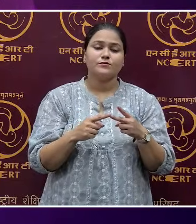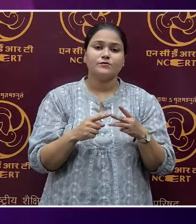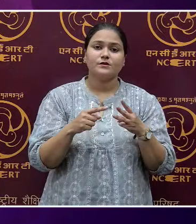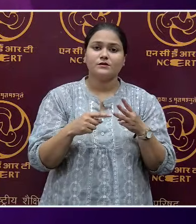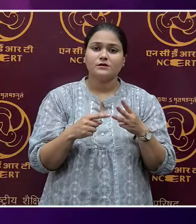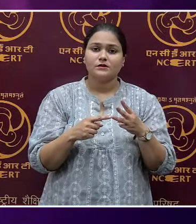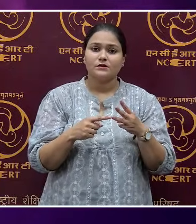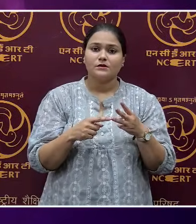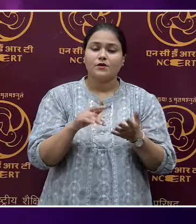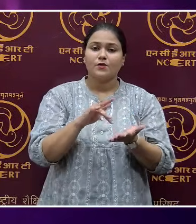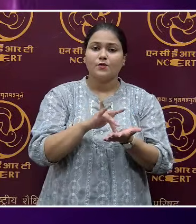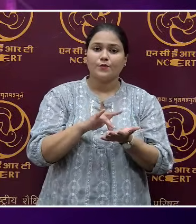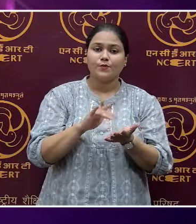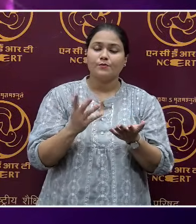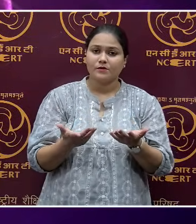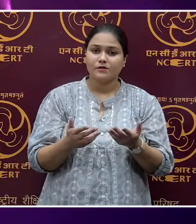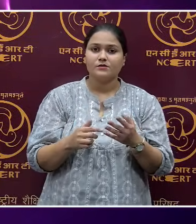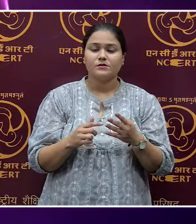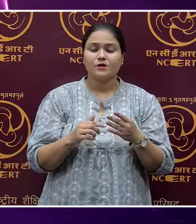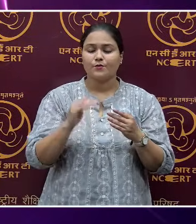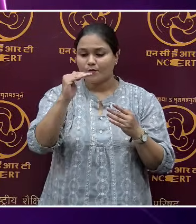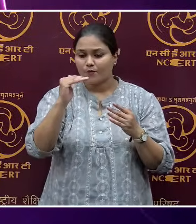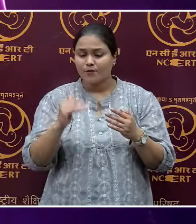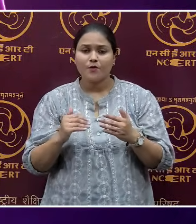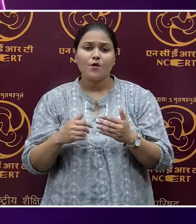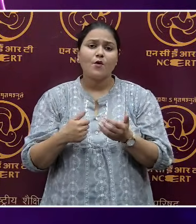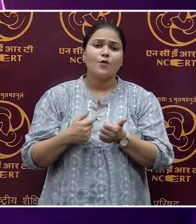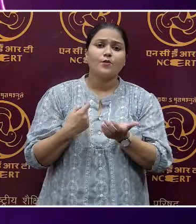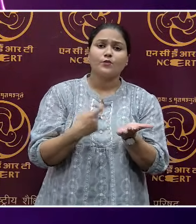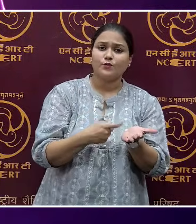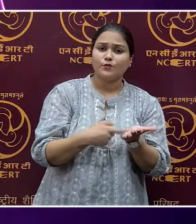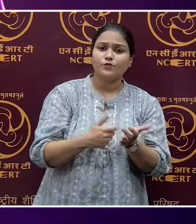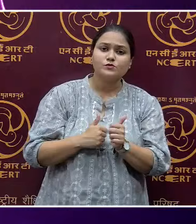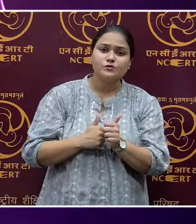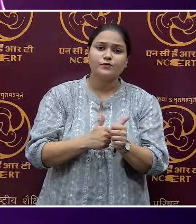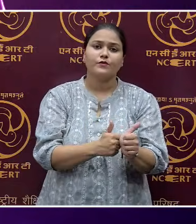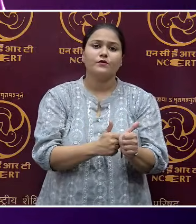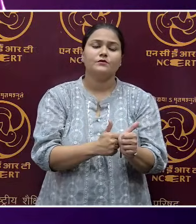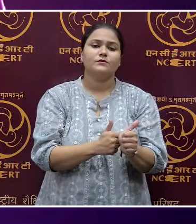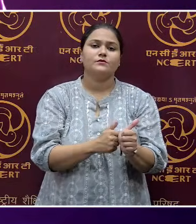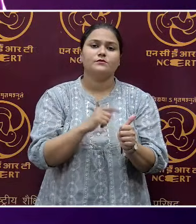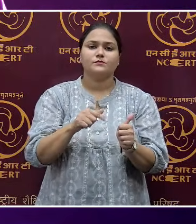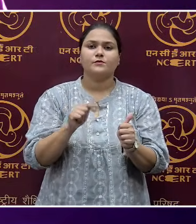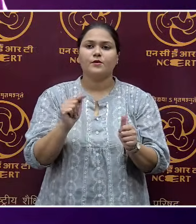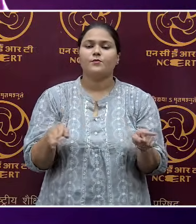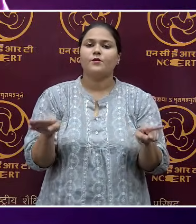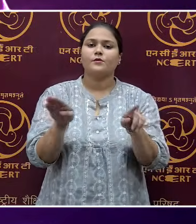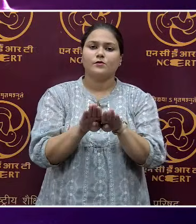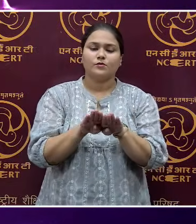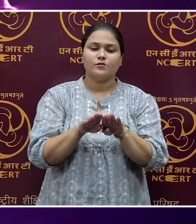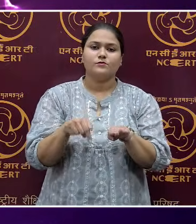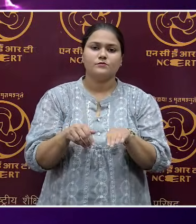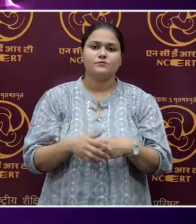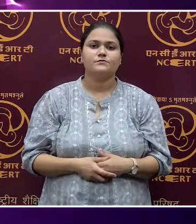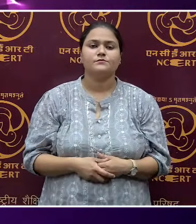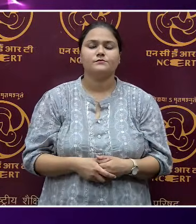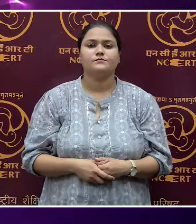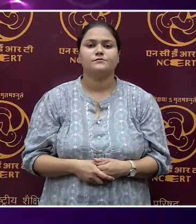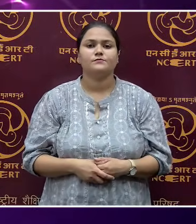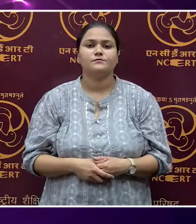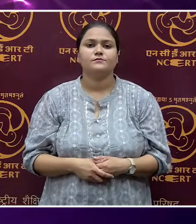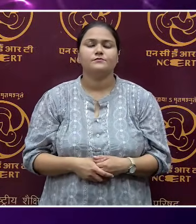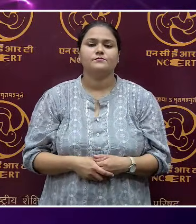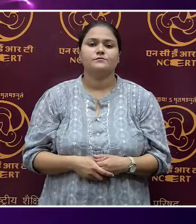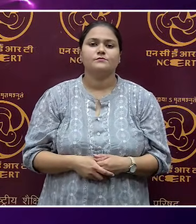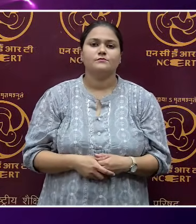press causes one low level instruction to be executed. After that, finally click the close button to termination the execution. Okay.